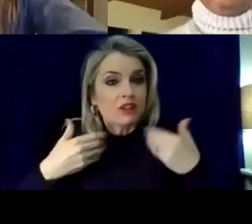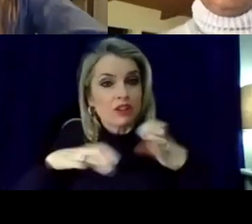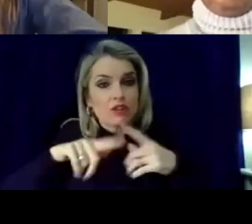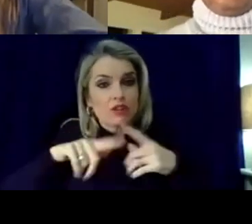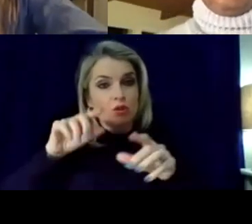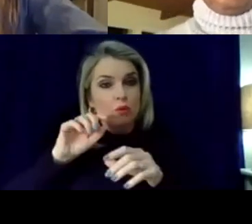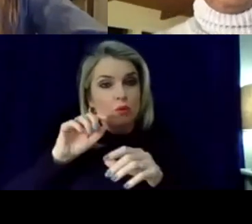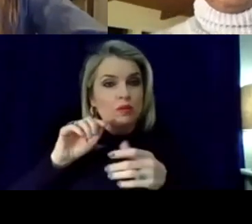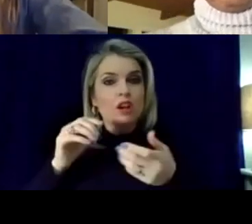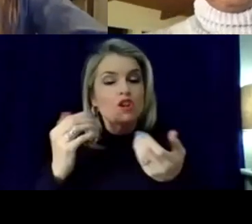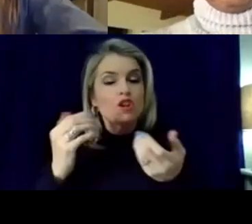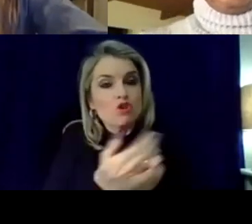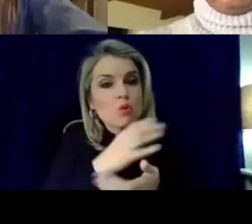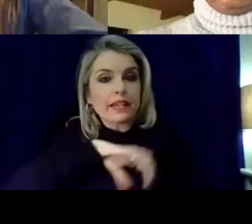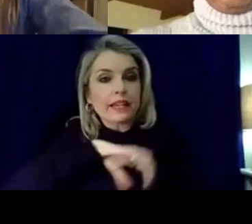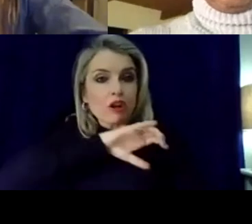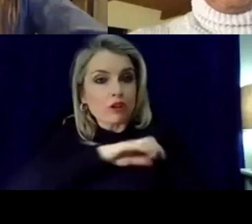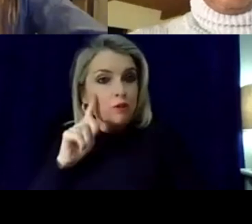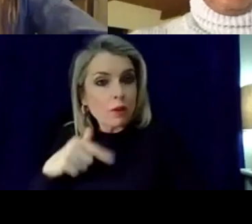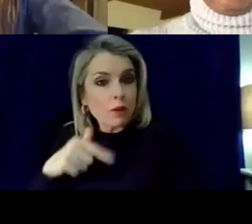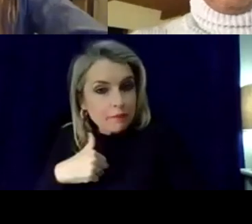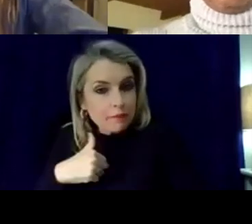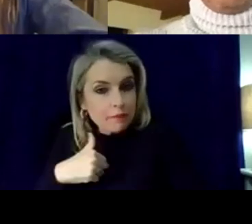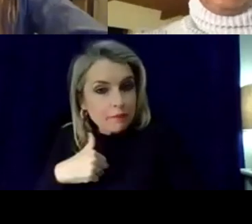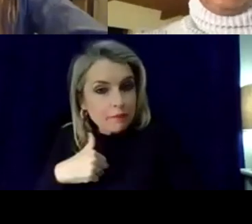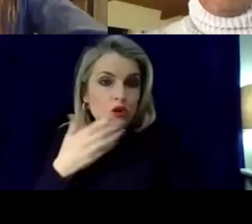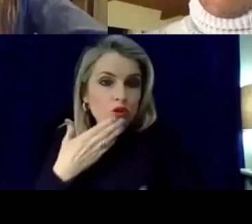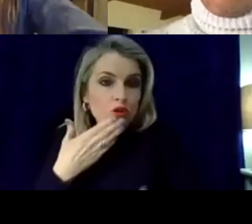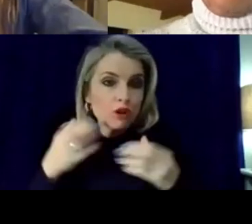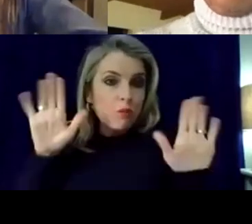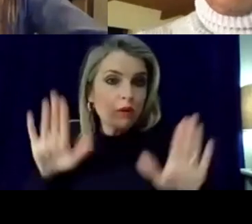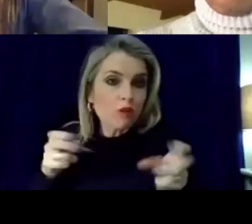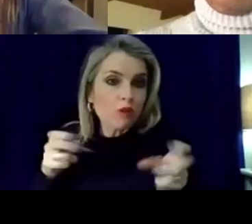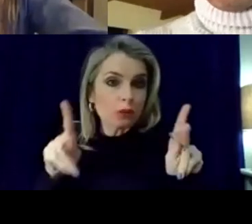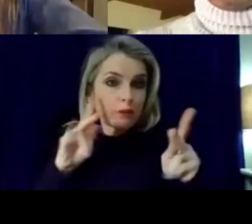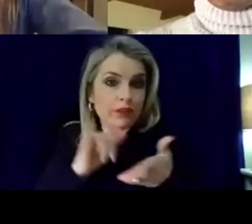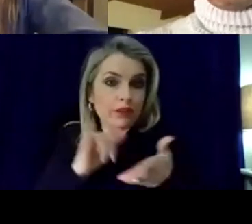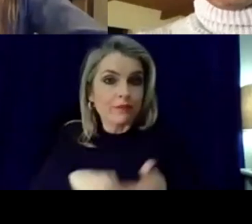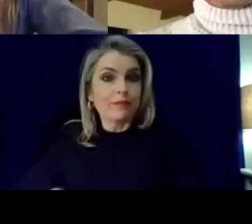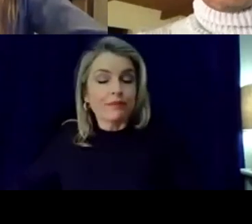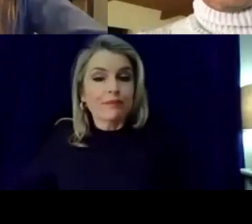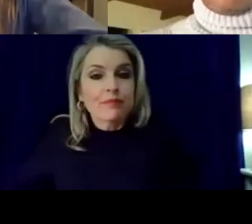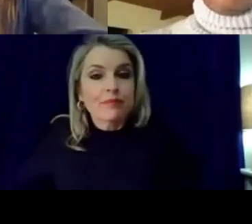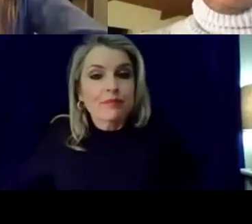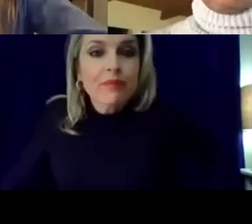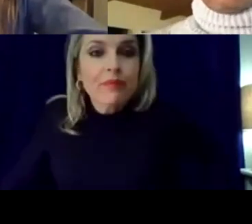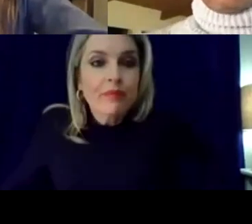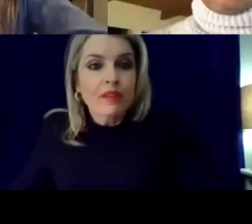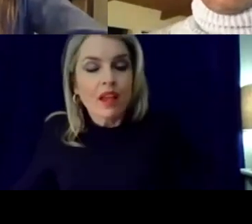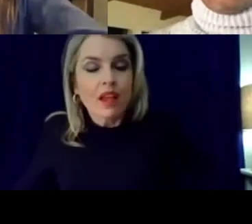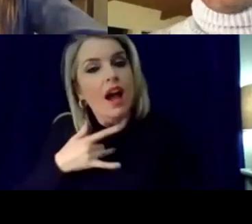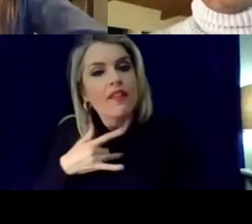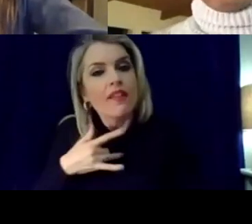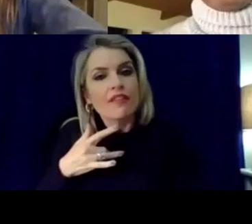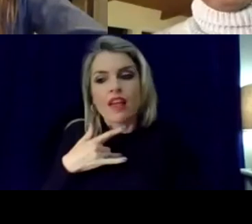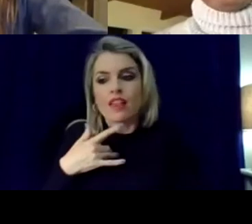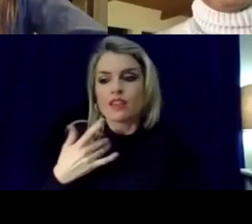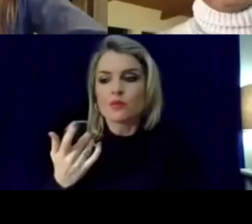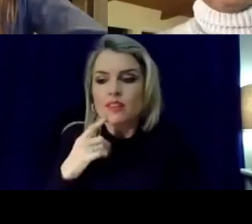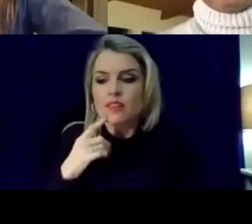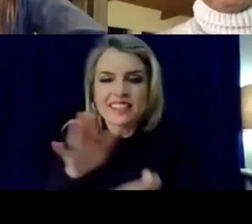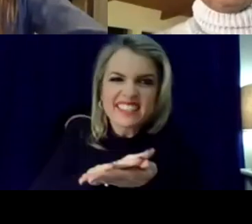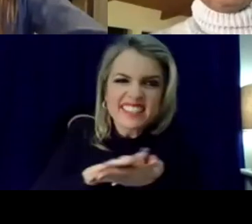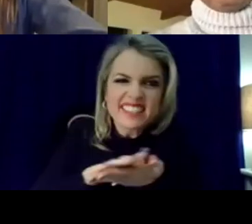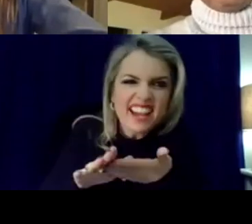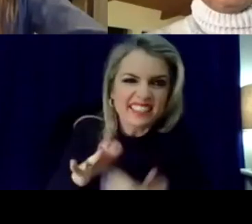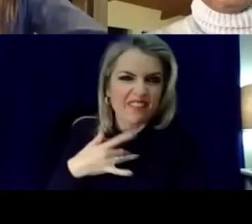before. And this was going to be a great opportunity for that. Yeah, I thought there was such a nice heart to